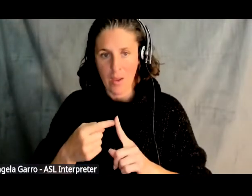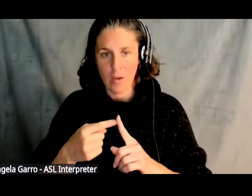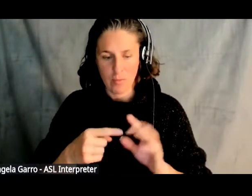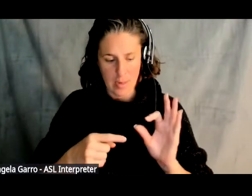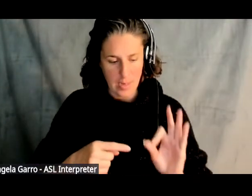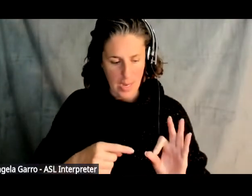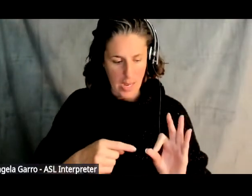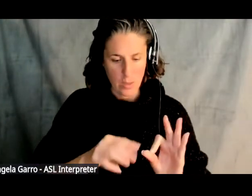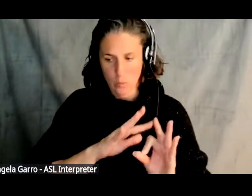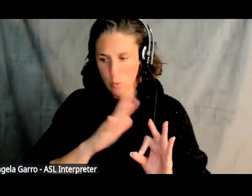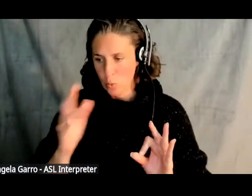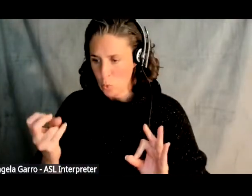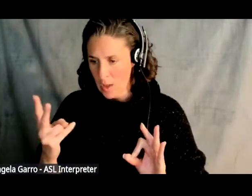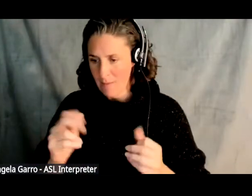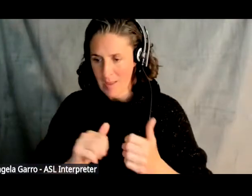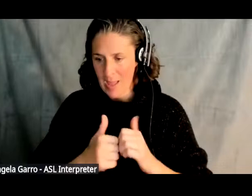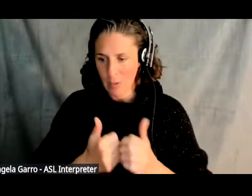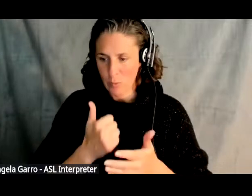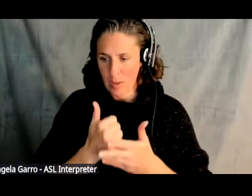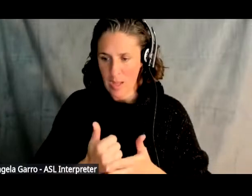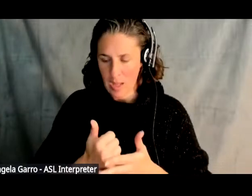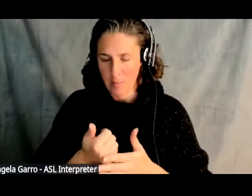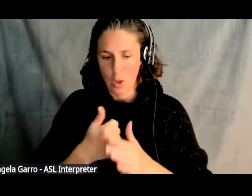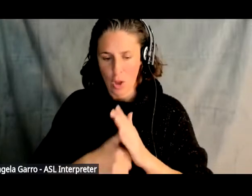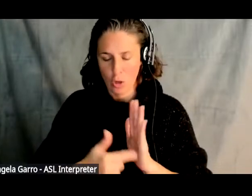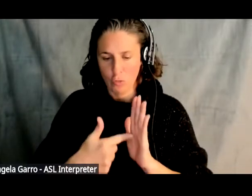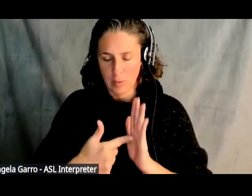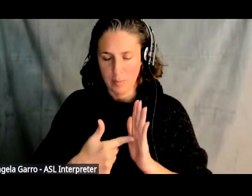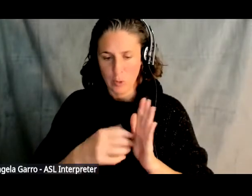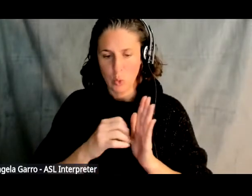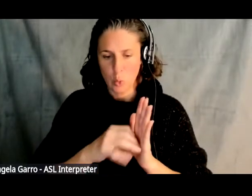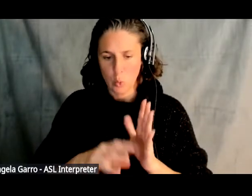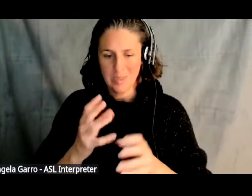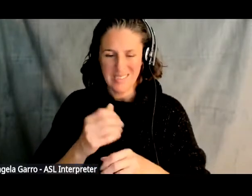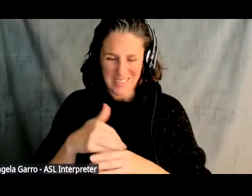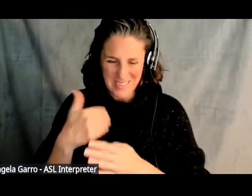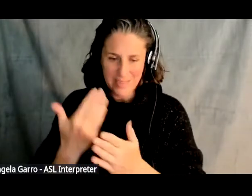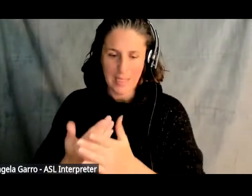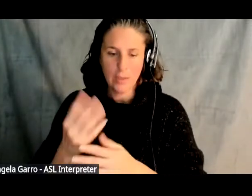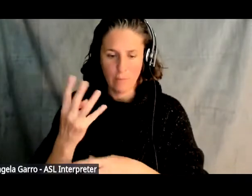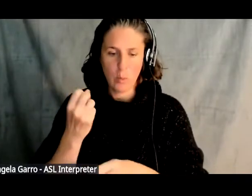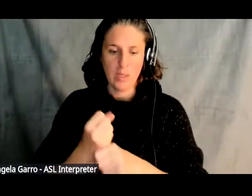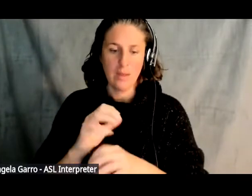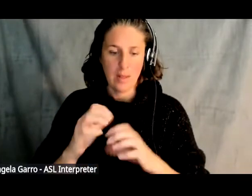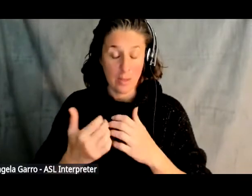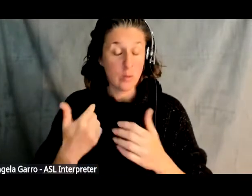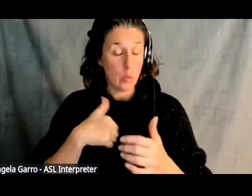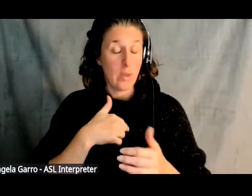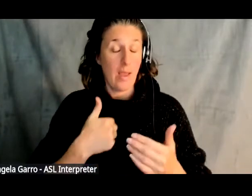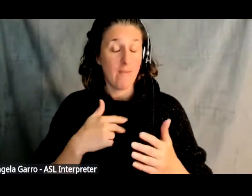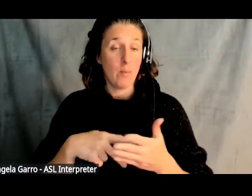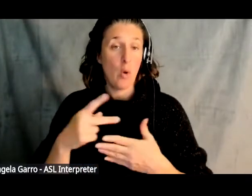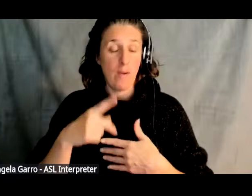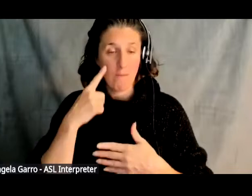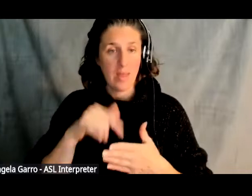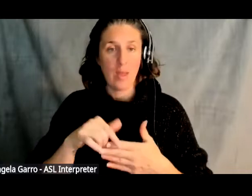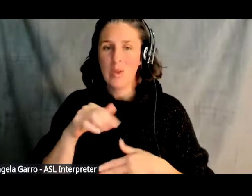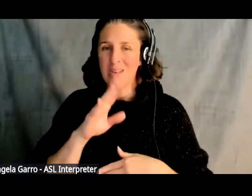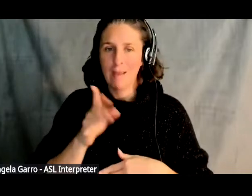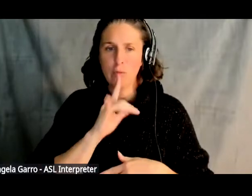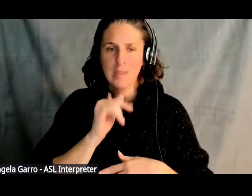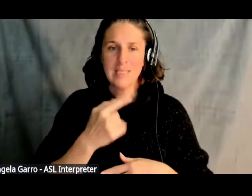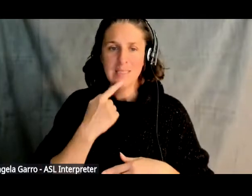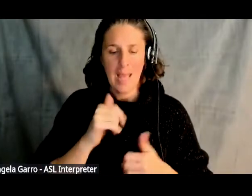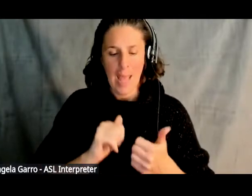12, how do you help a historically underrepresented student get to 4-year college? We have a program for that, right? We've never really sort of said, okay, how